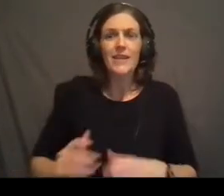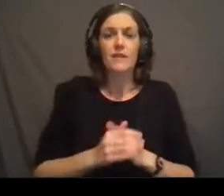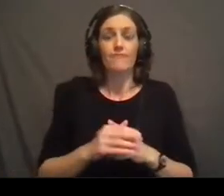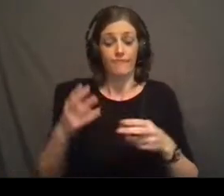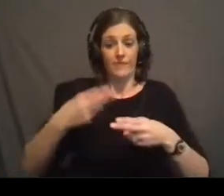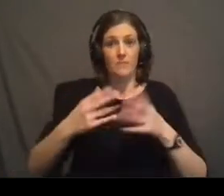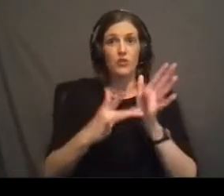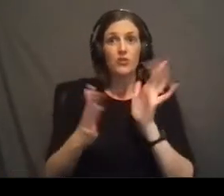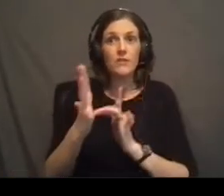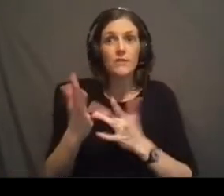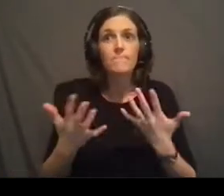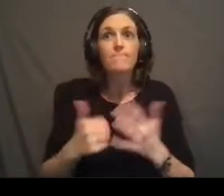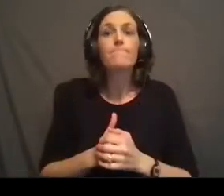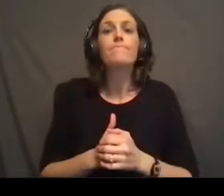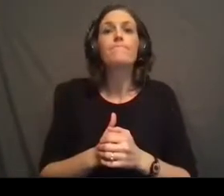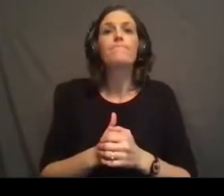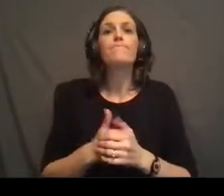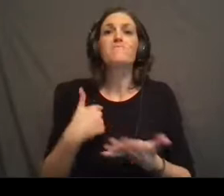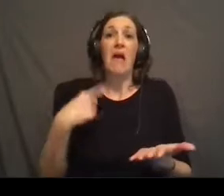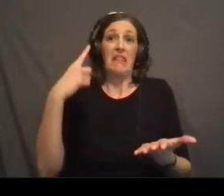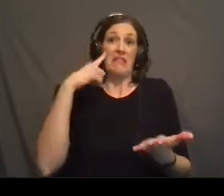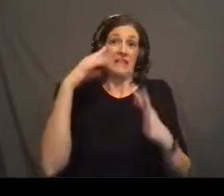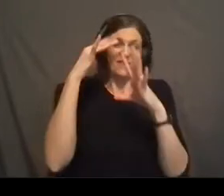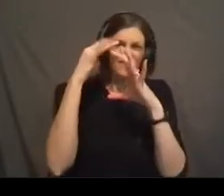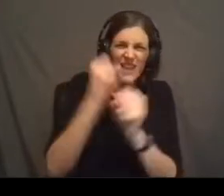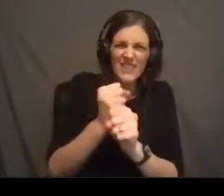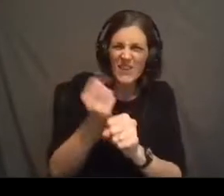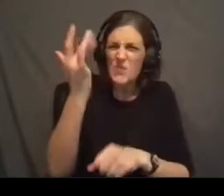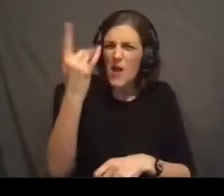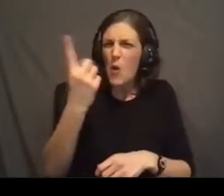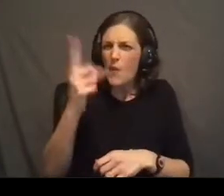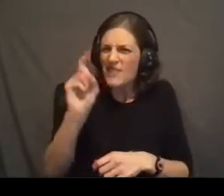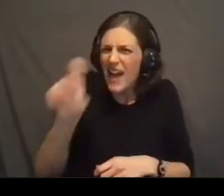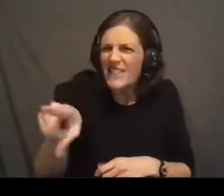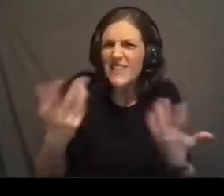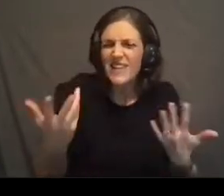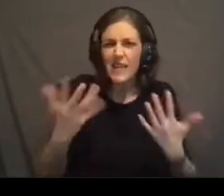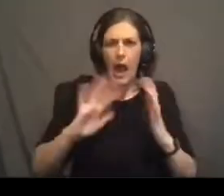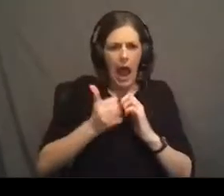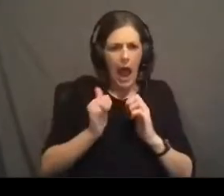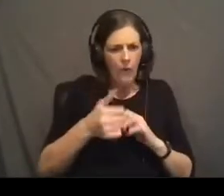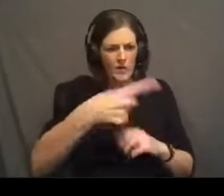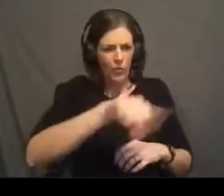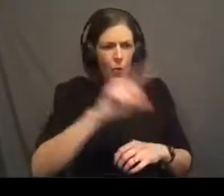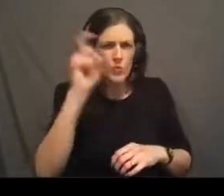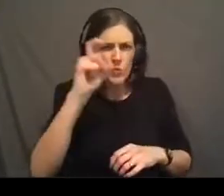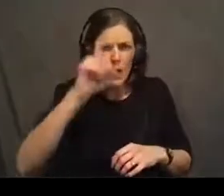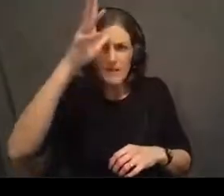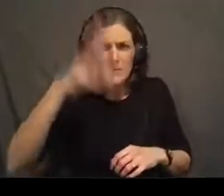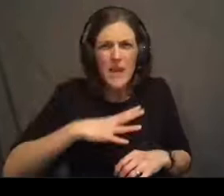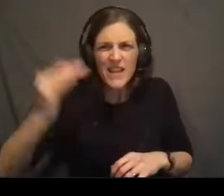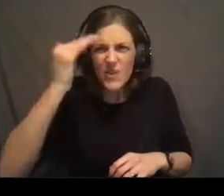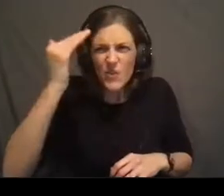named Jesus. I find it very fascinating because I'm always asking the question, like, how did these wise men know,